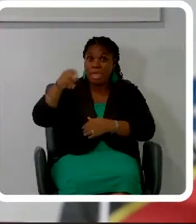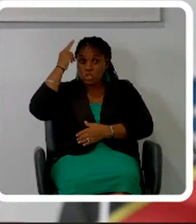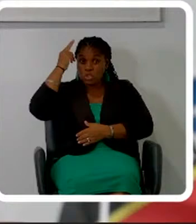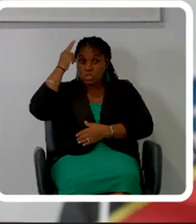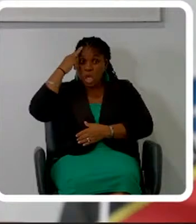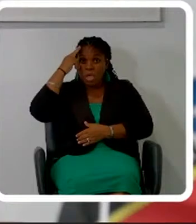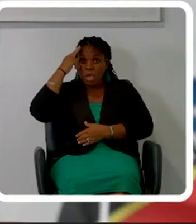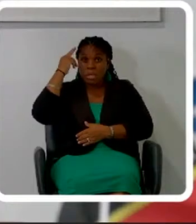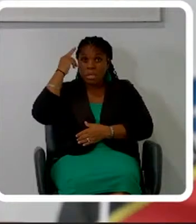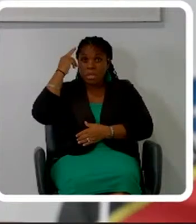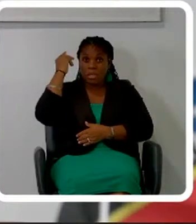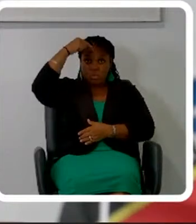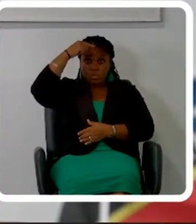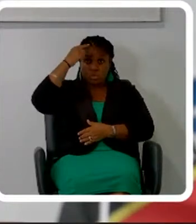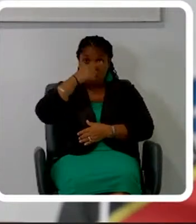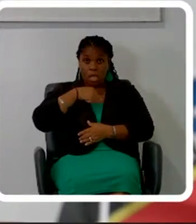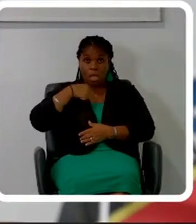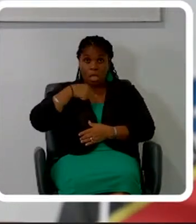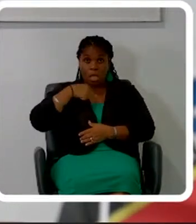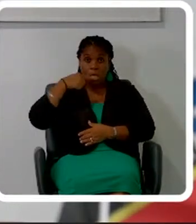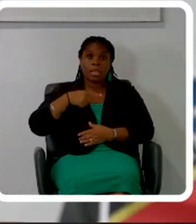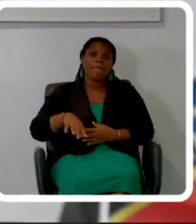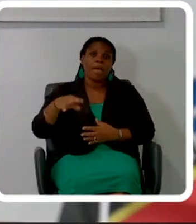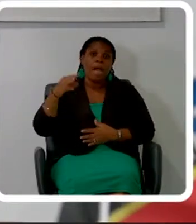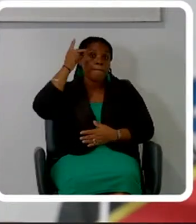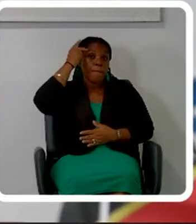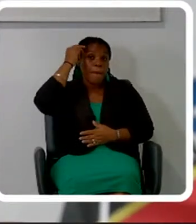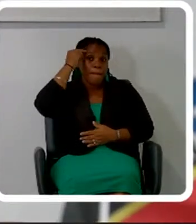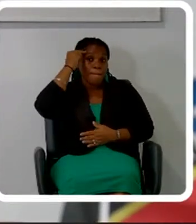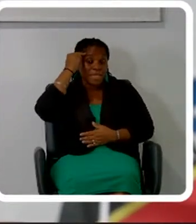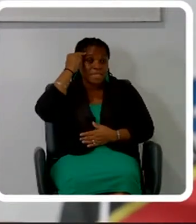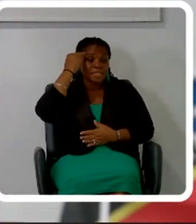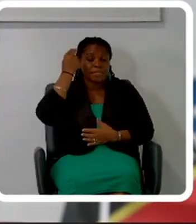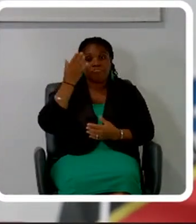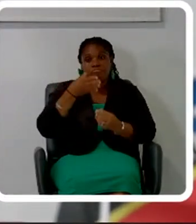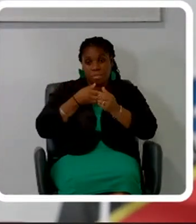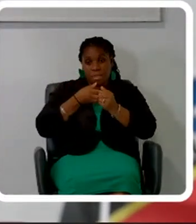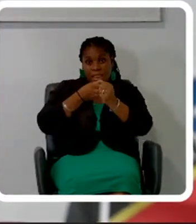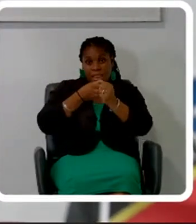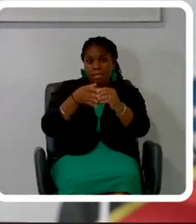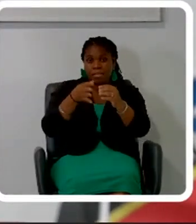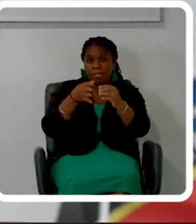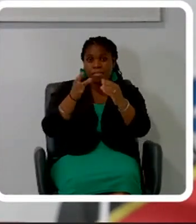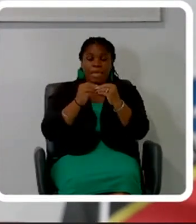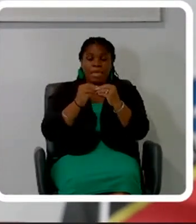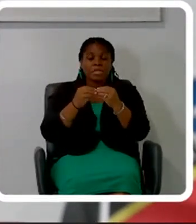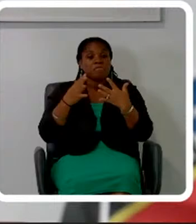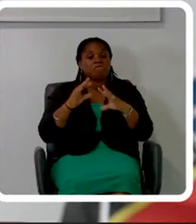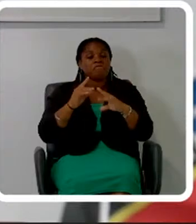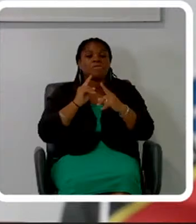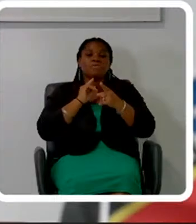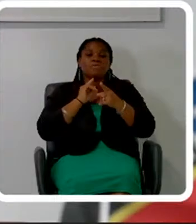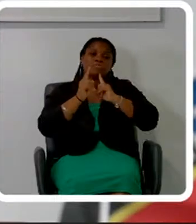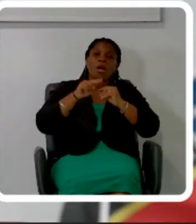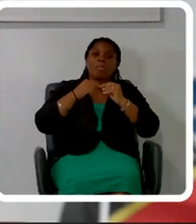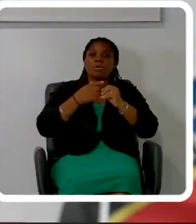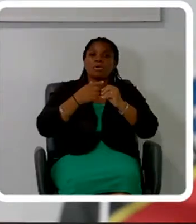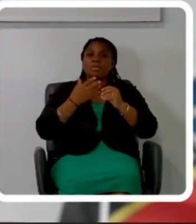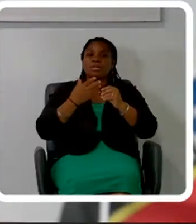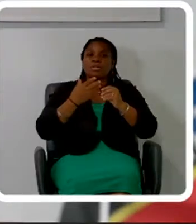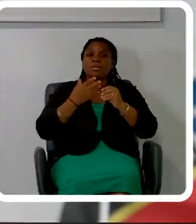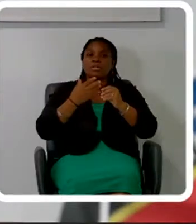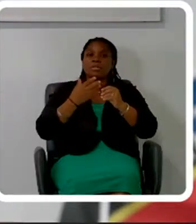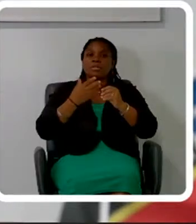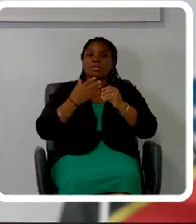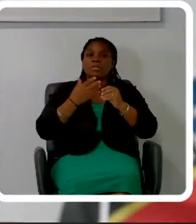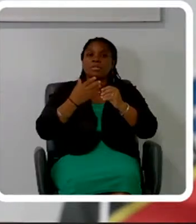He was the head of delegation. We discussed about critical matters, including opening our embassy and consulate in